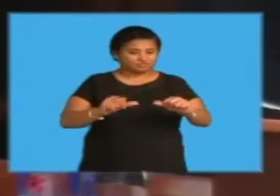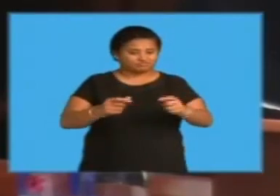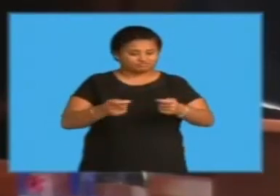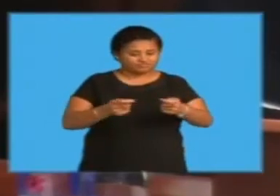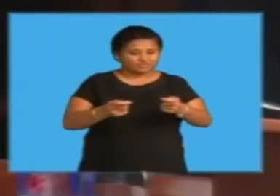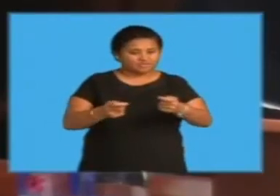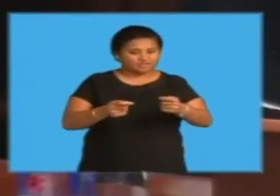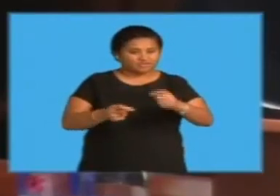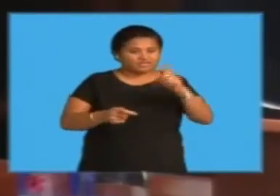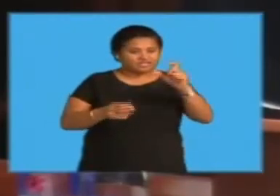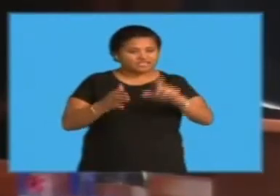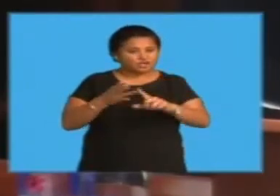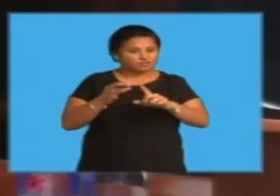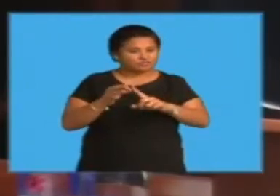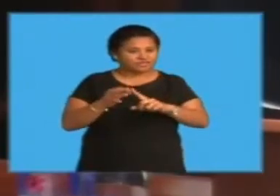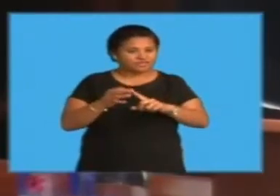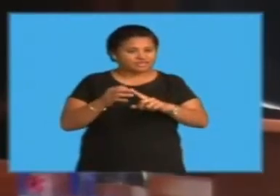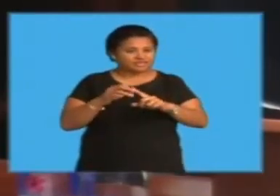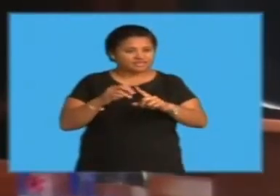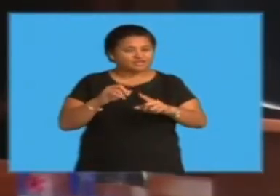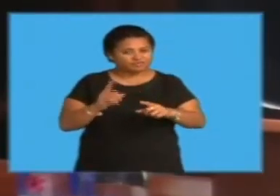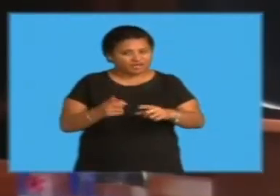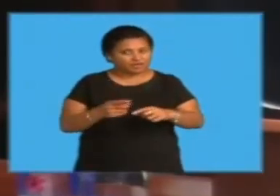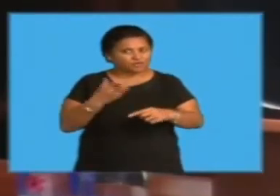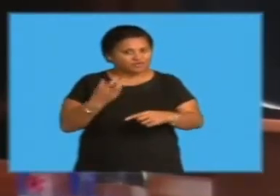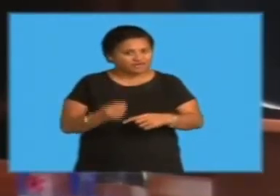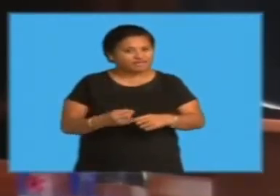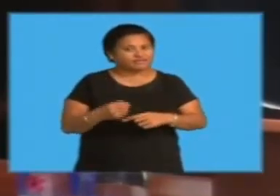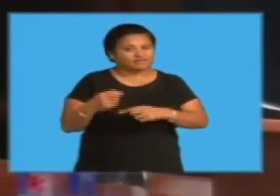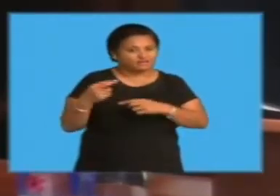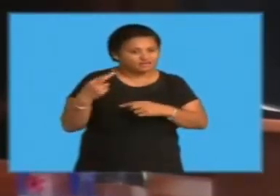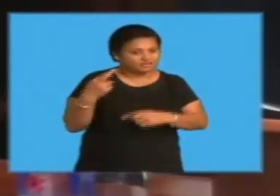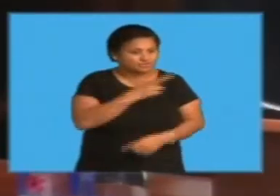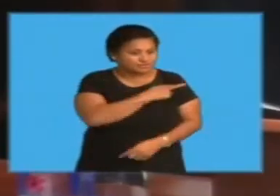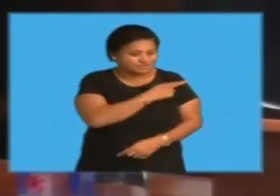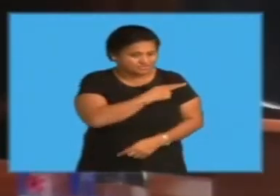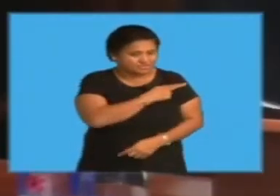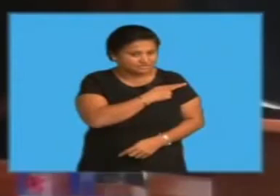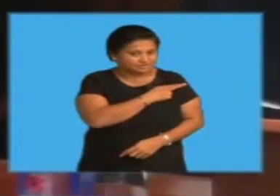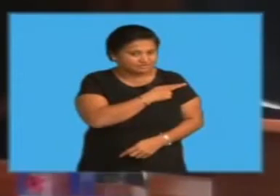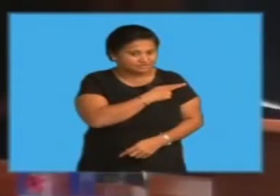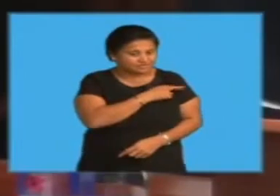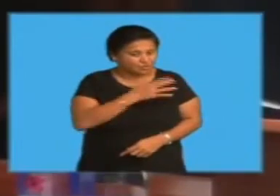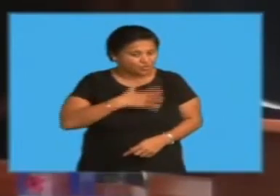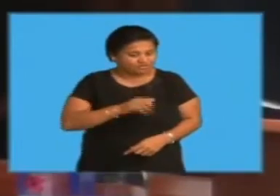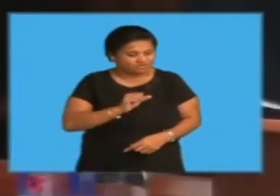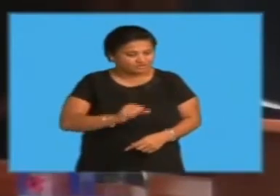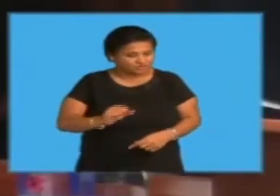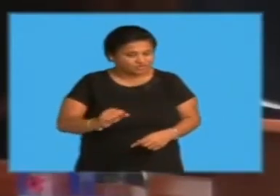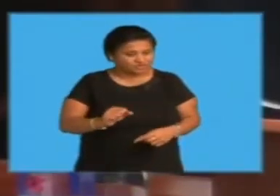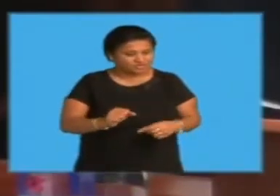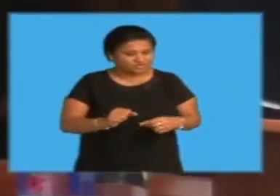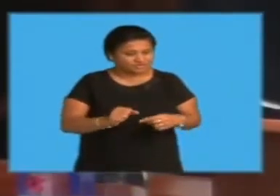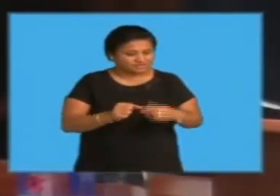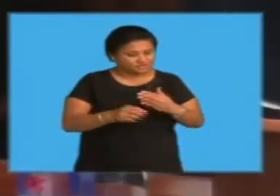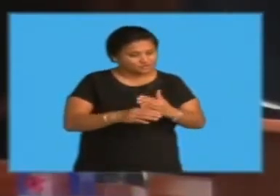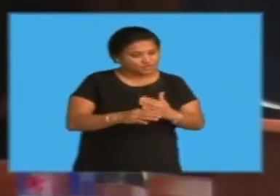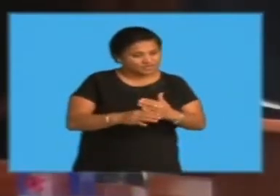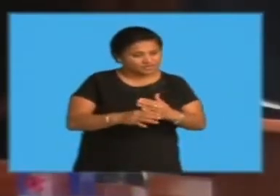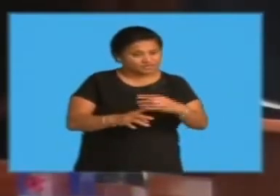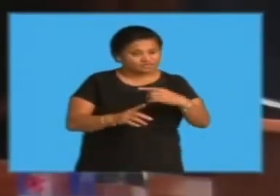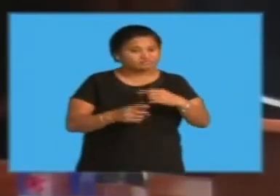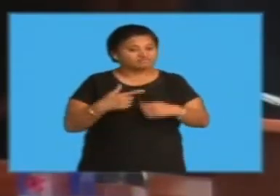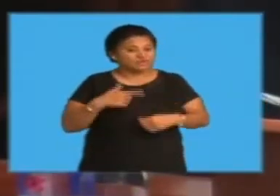for 2 weeks. We take this responsibility most seriously because the world demands it and because our future